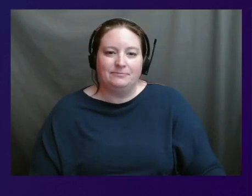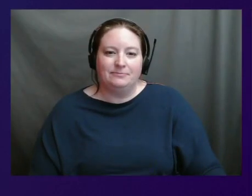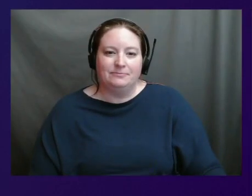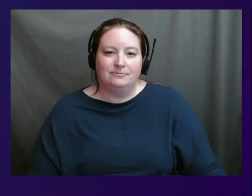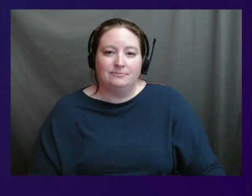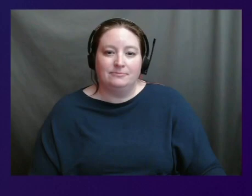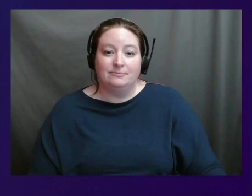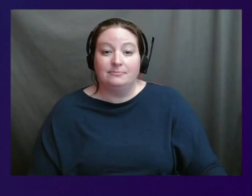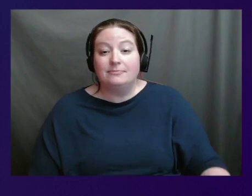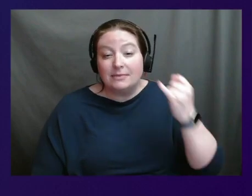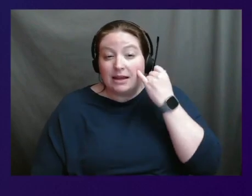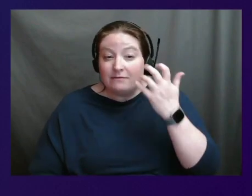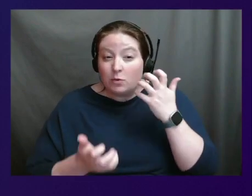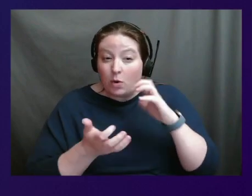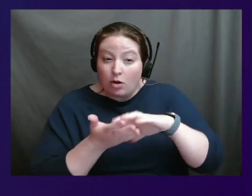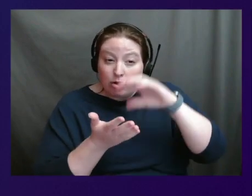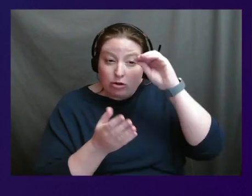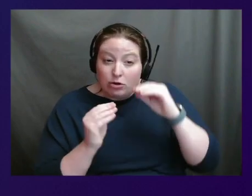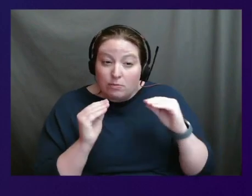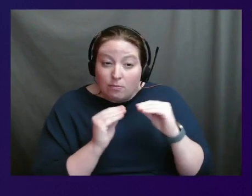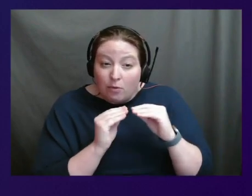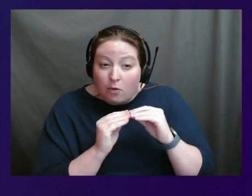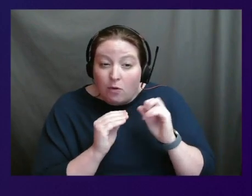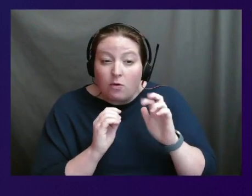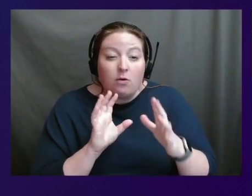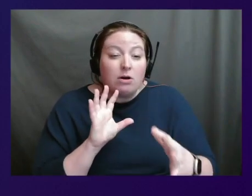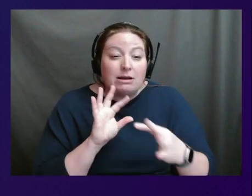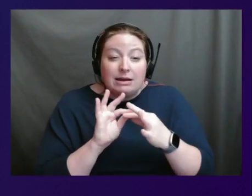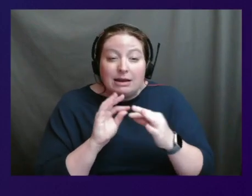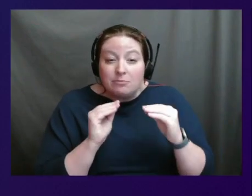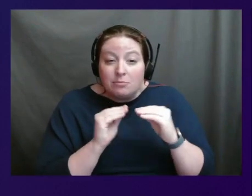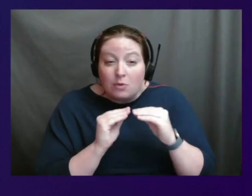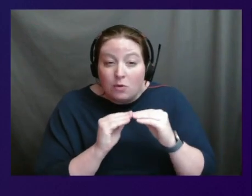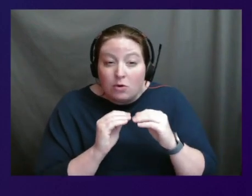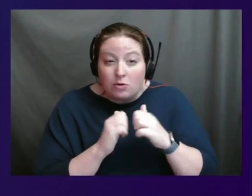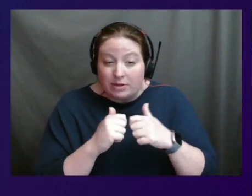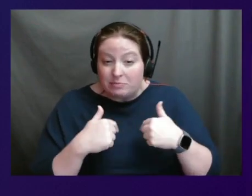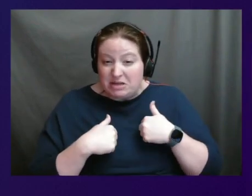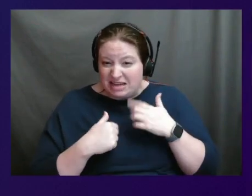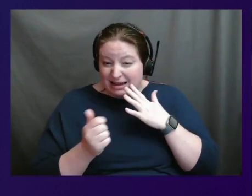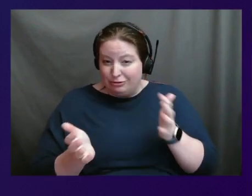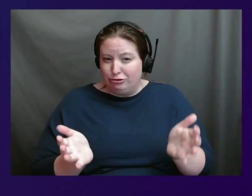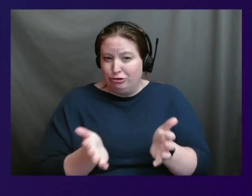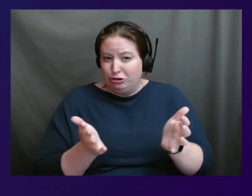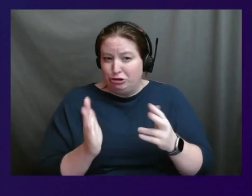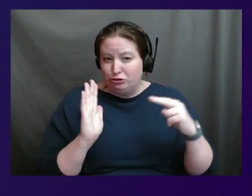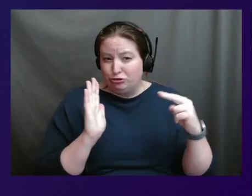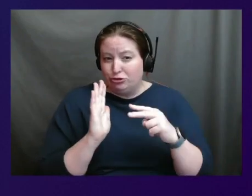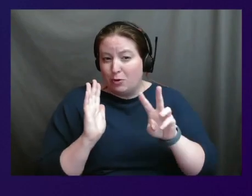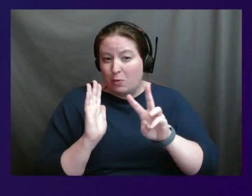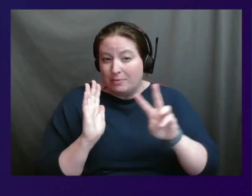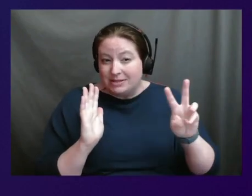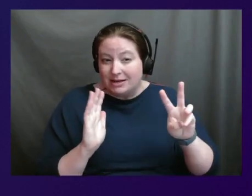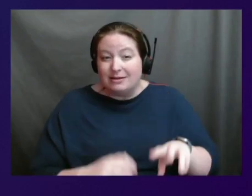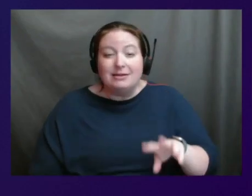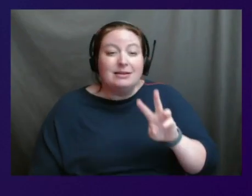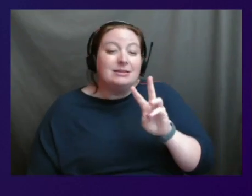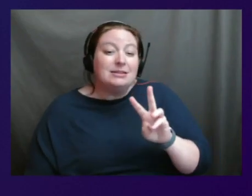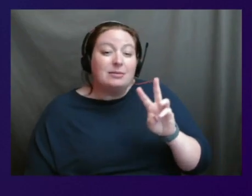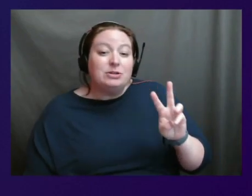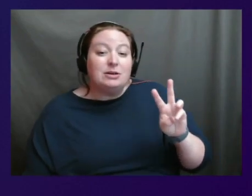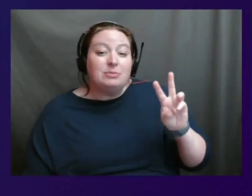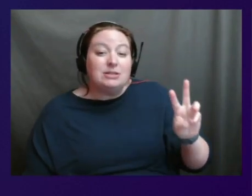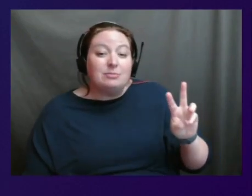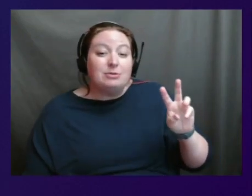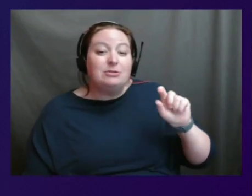If you want to learn more or connect further with me, I'd encourage you to check out my website. It's